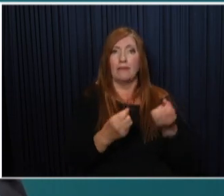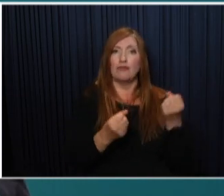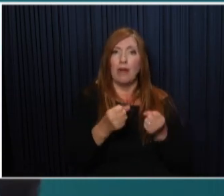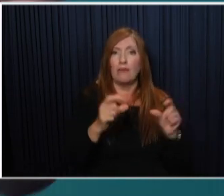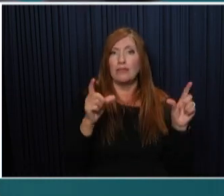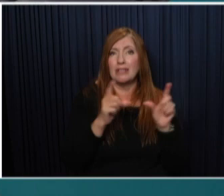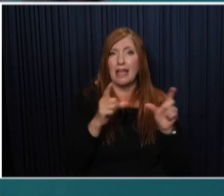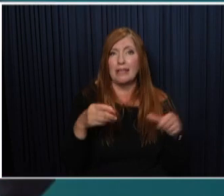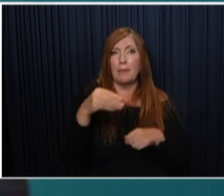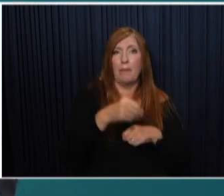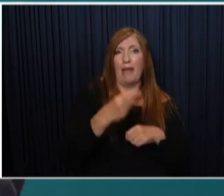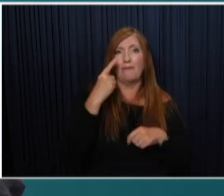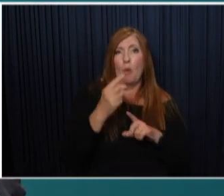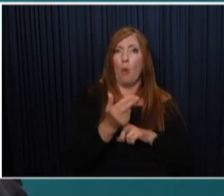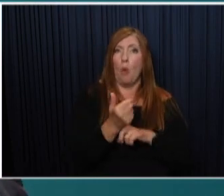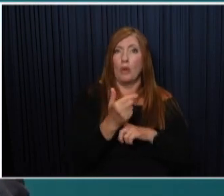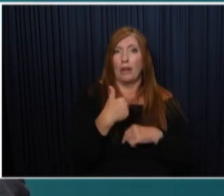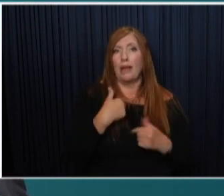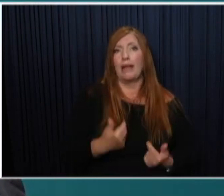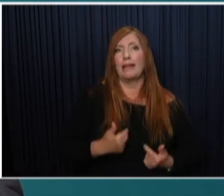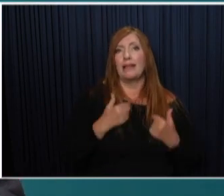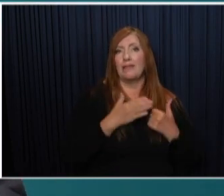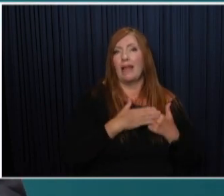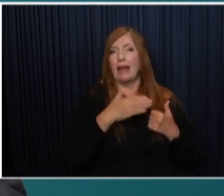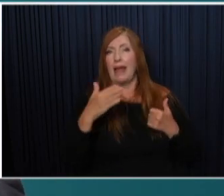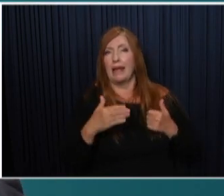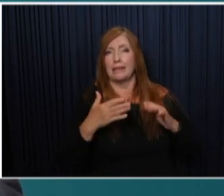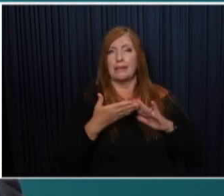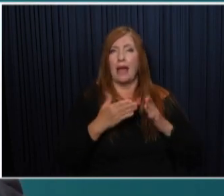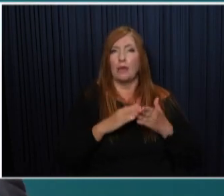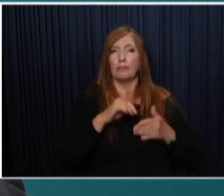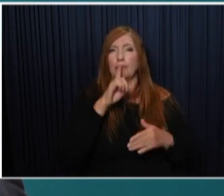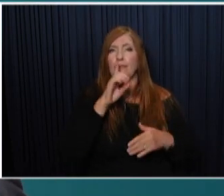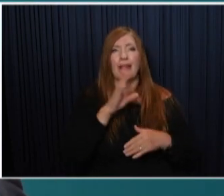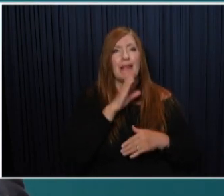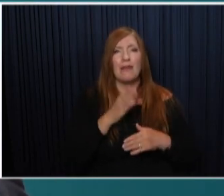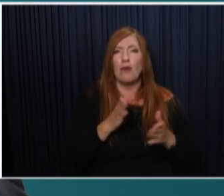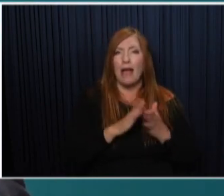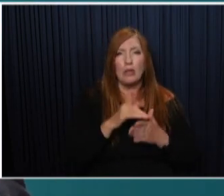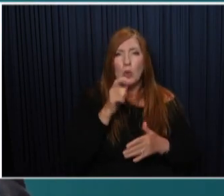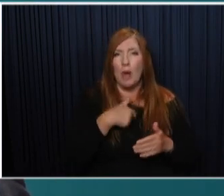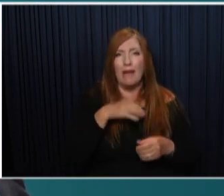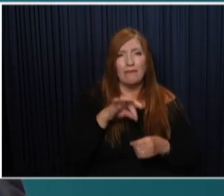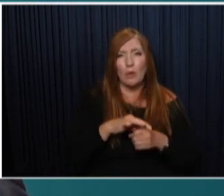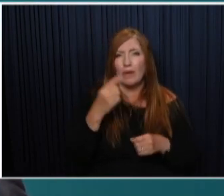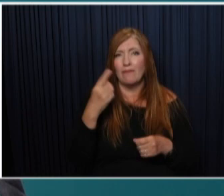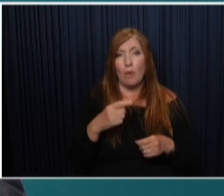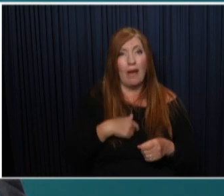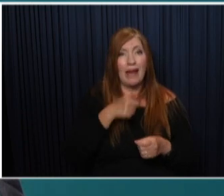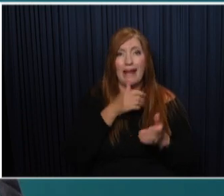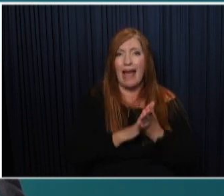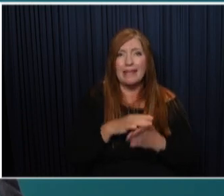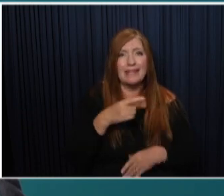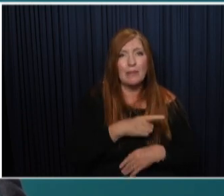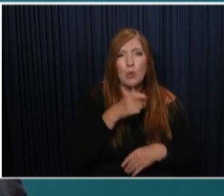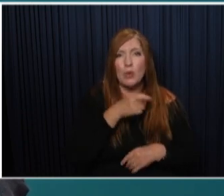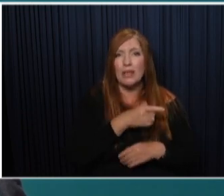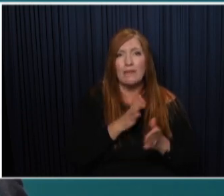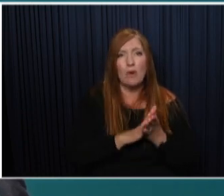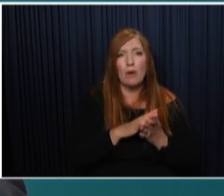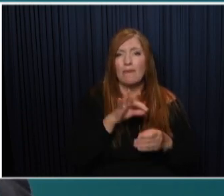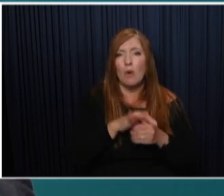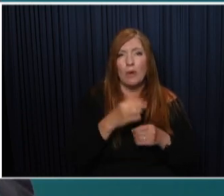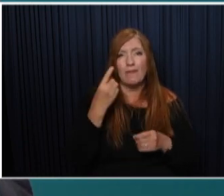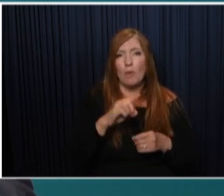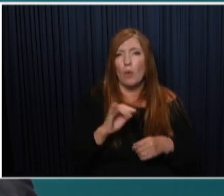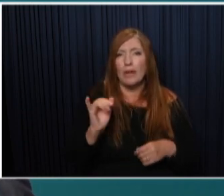hotel, said, I just live in the next town over. You know what he didn't ask? Who I voted for. And I didn't ask who he voted for. That's